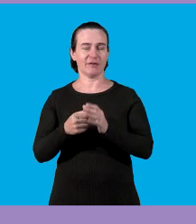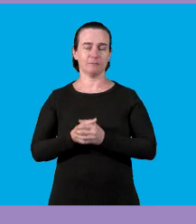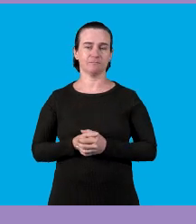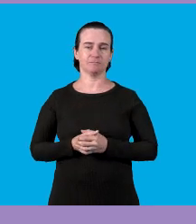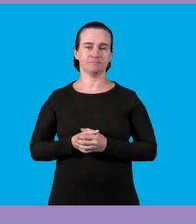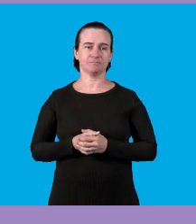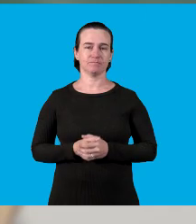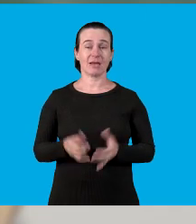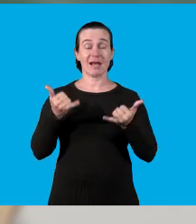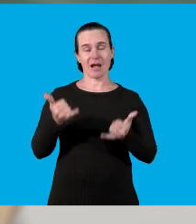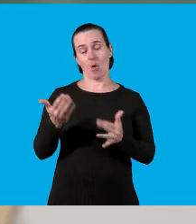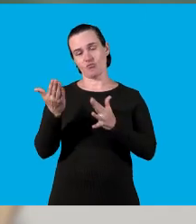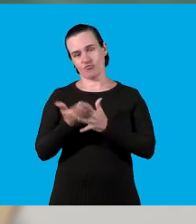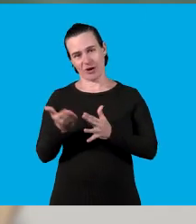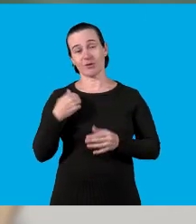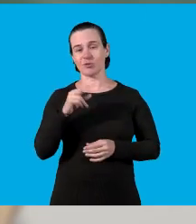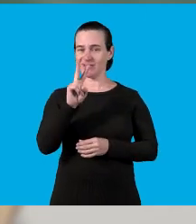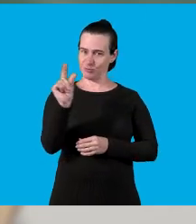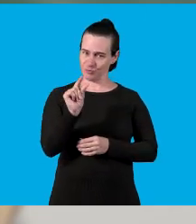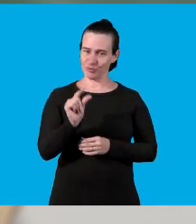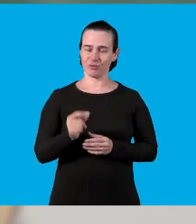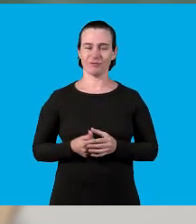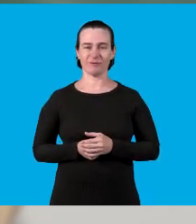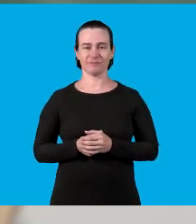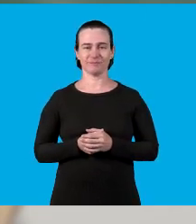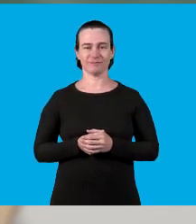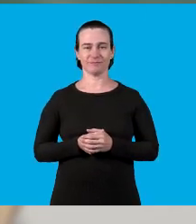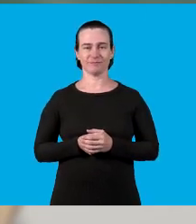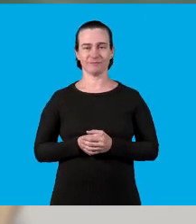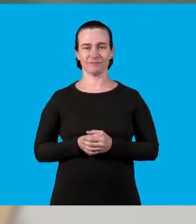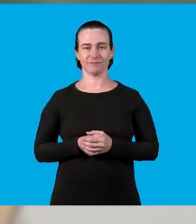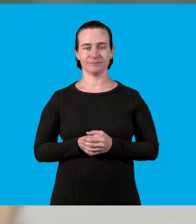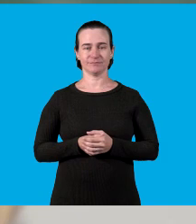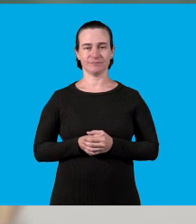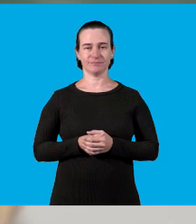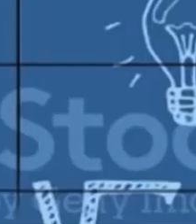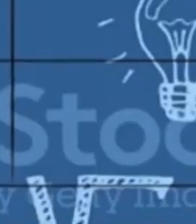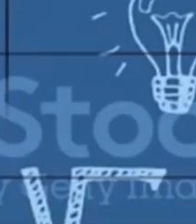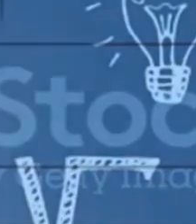using. Let's stop there for now. Let's go for an ad break. See you shortly.